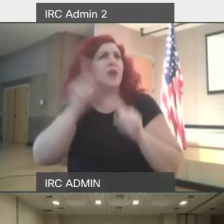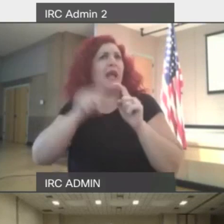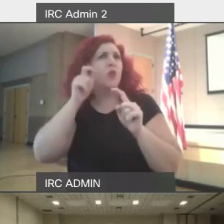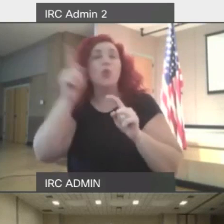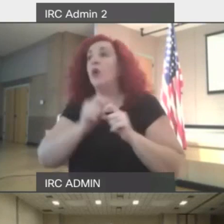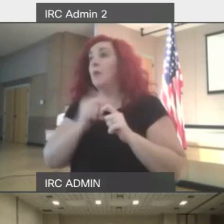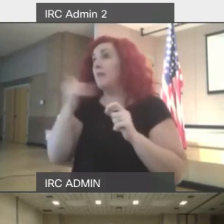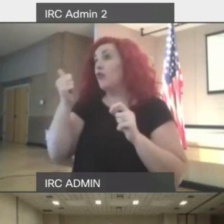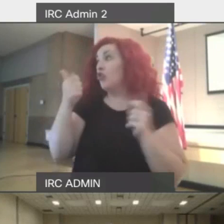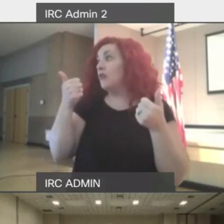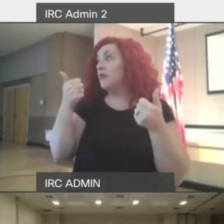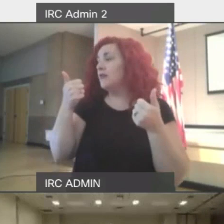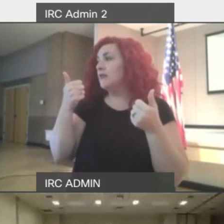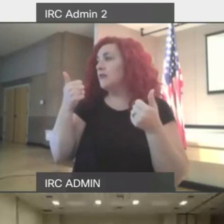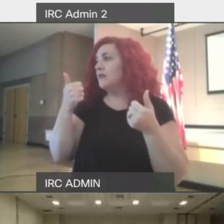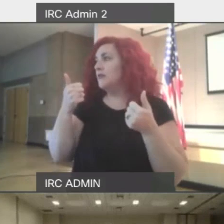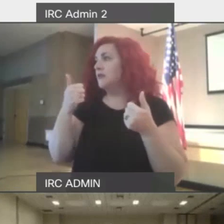Okay, is this a little better?